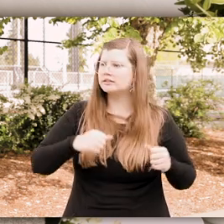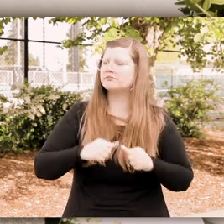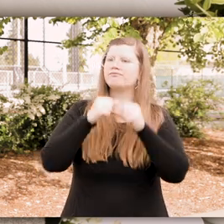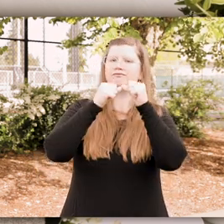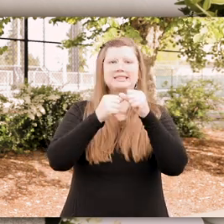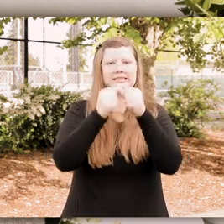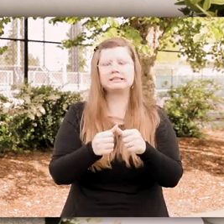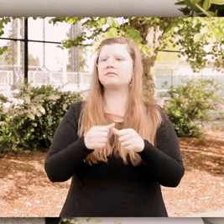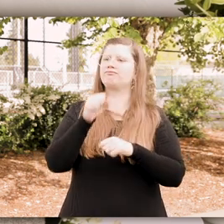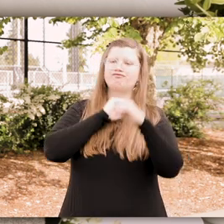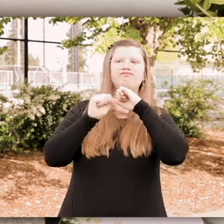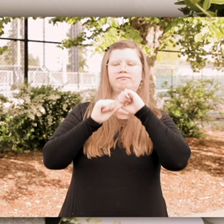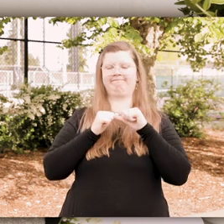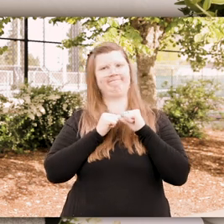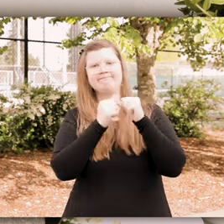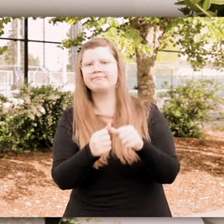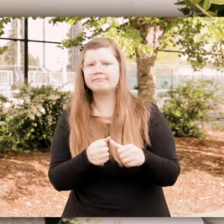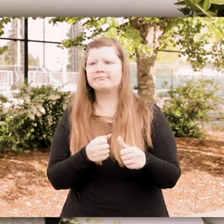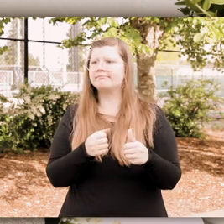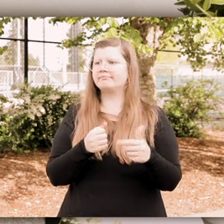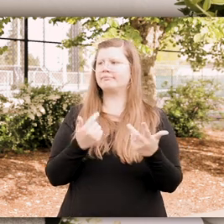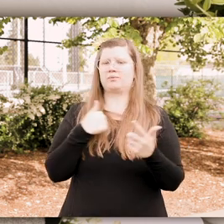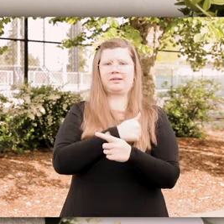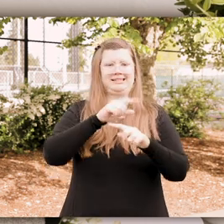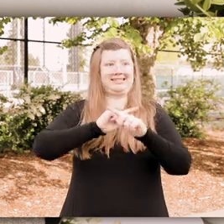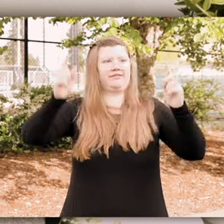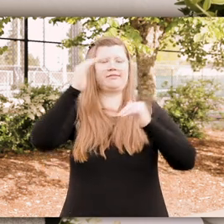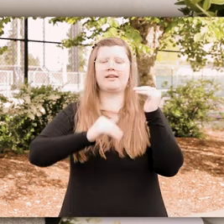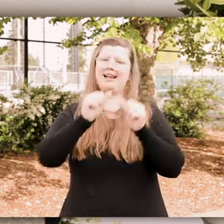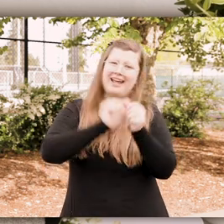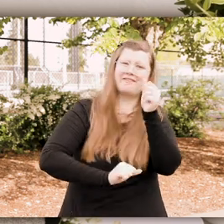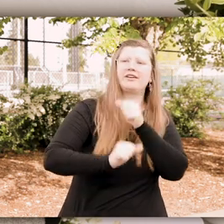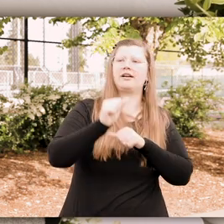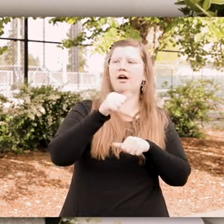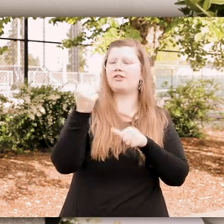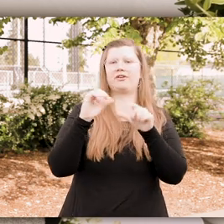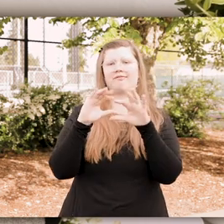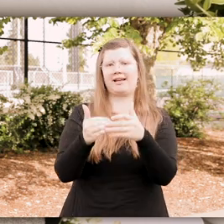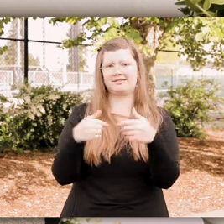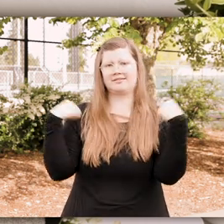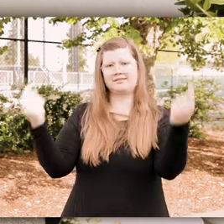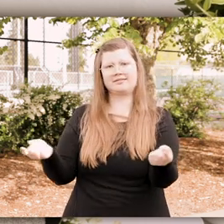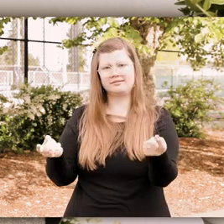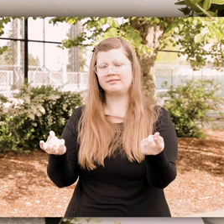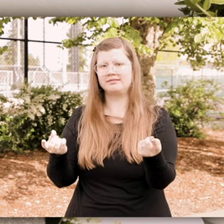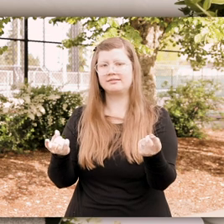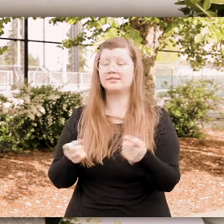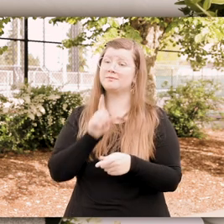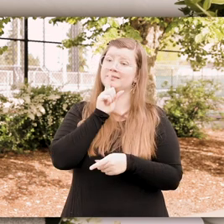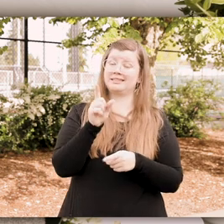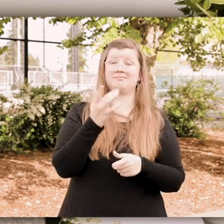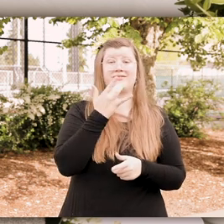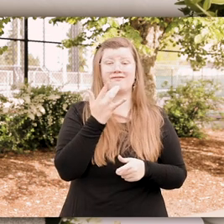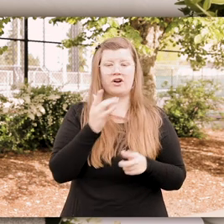in history. In a strange way, there is a strong sense of togetherness in our isolation. Although we would much rather